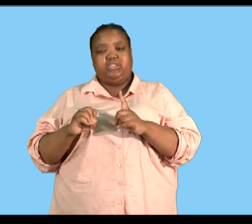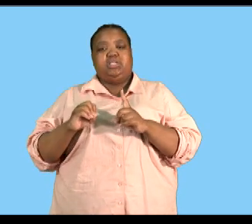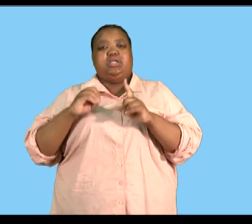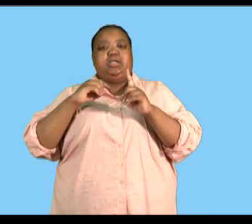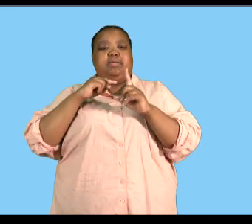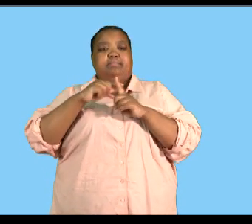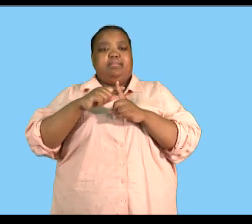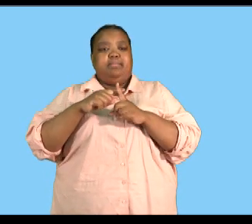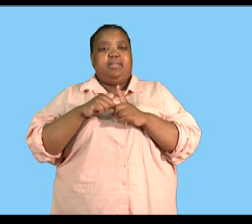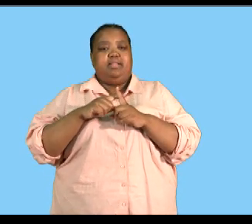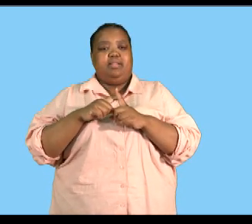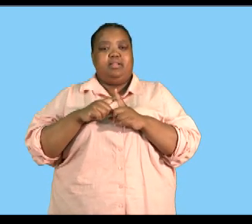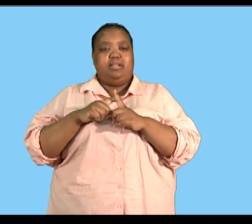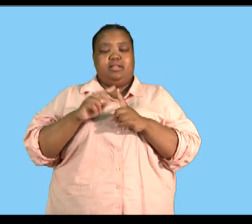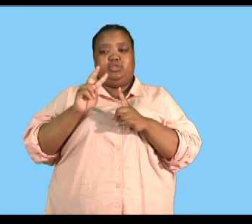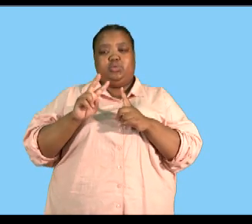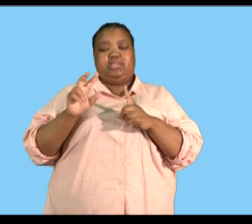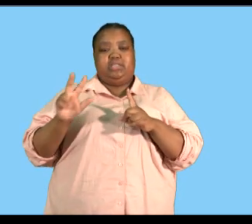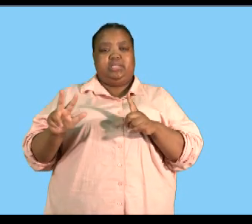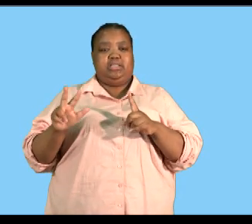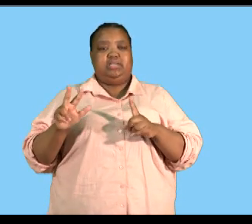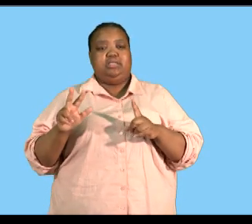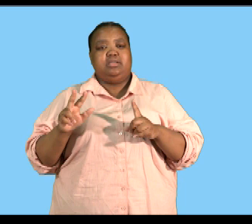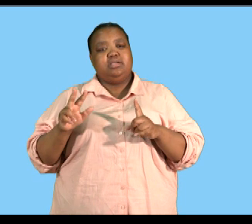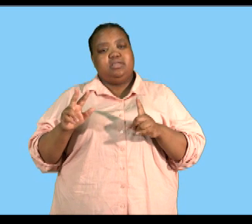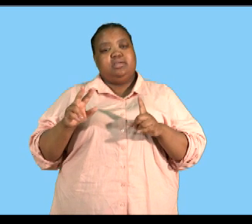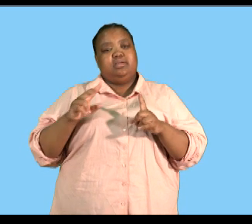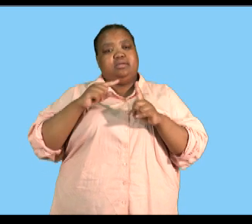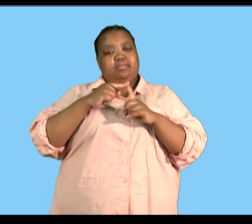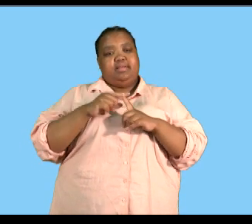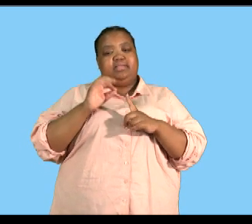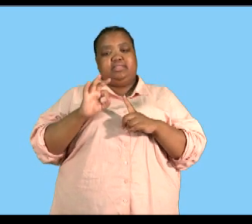plus 40, plus 28,